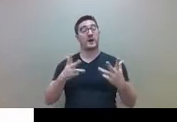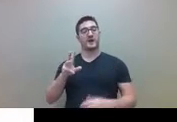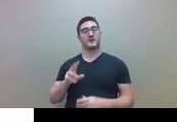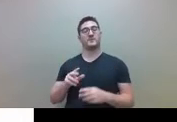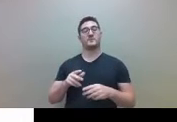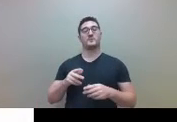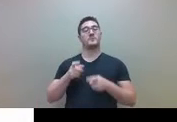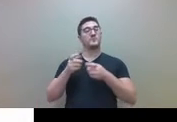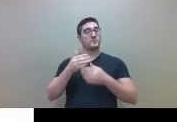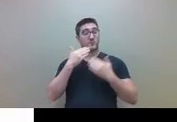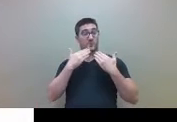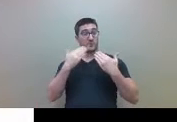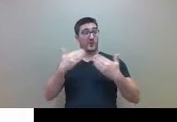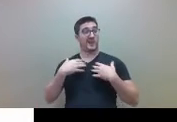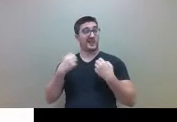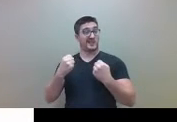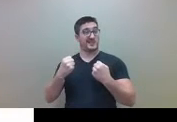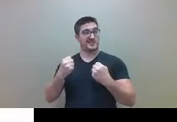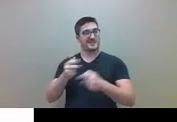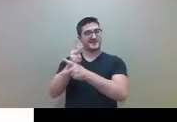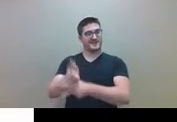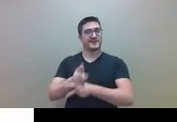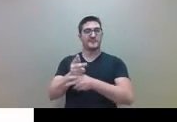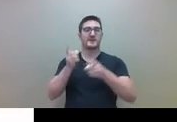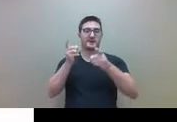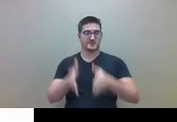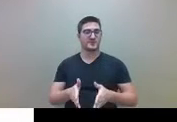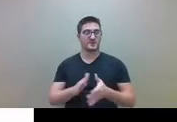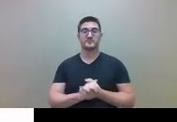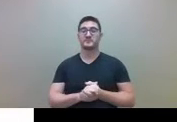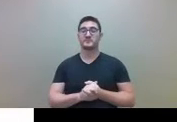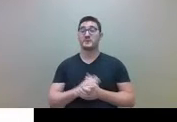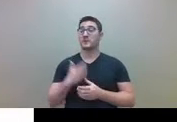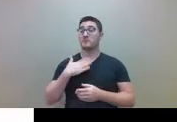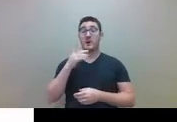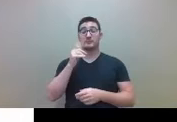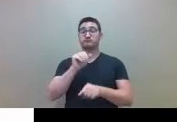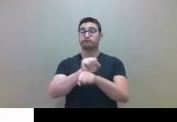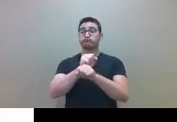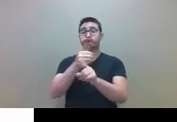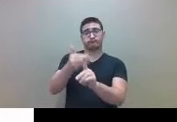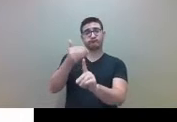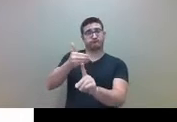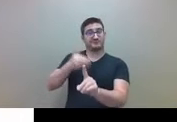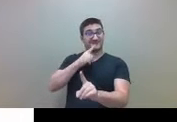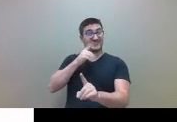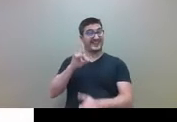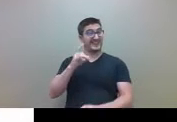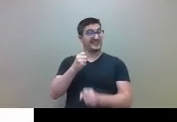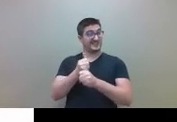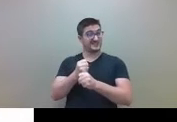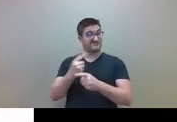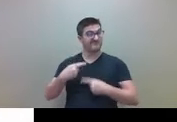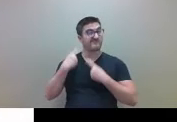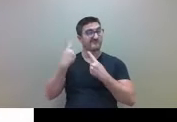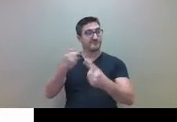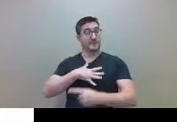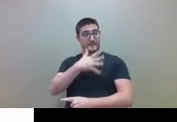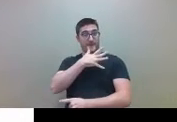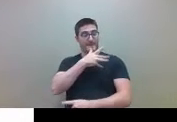merge of both. So prior to that, I did take care of my mom for 8 years. She